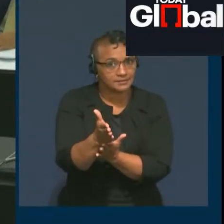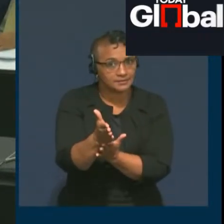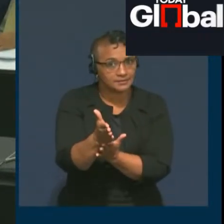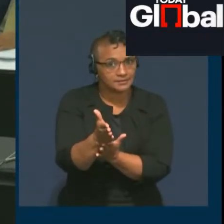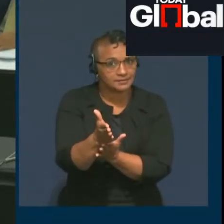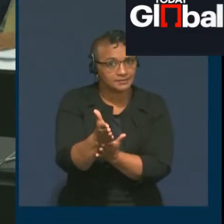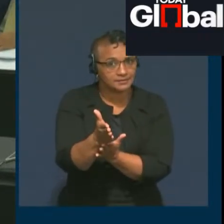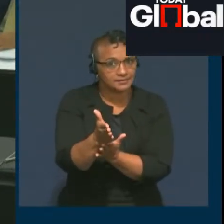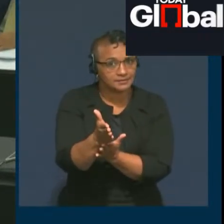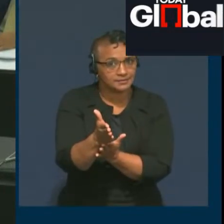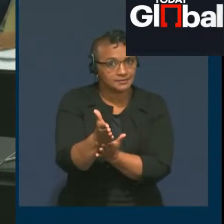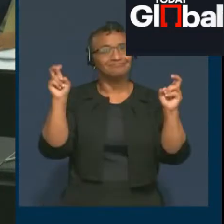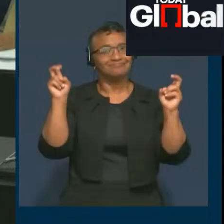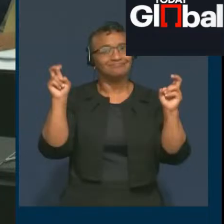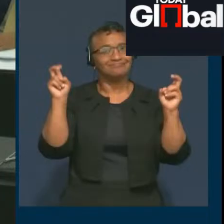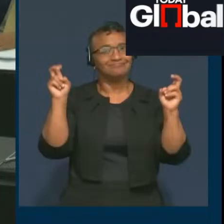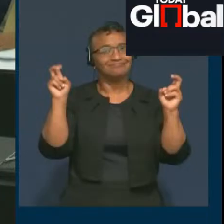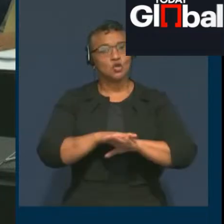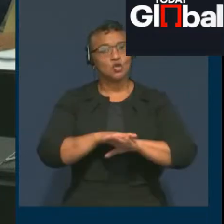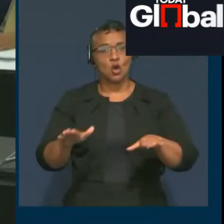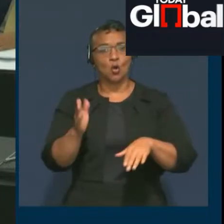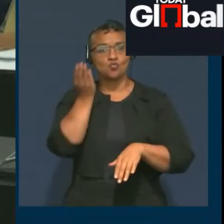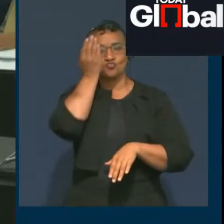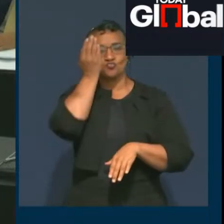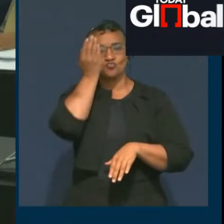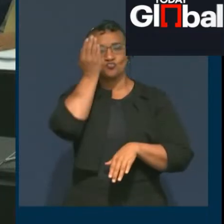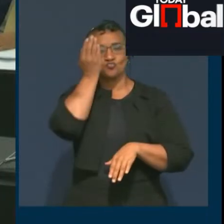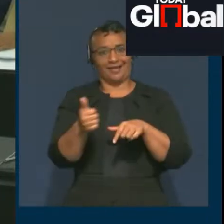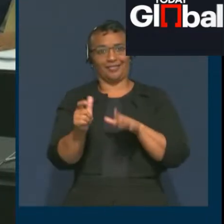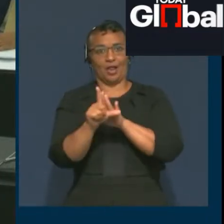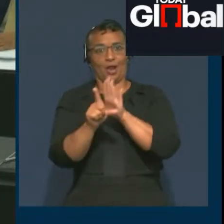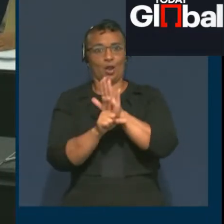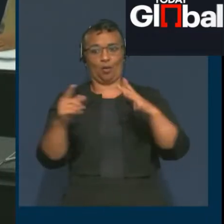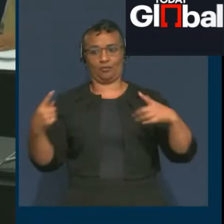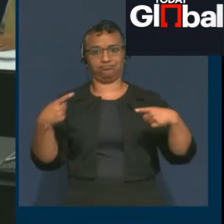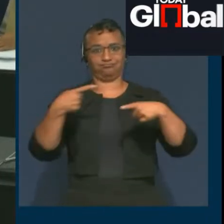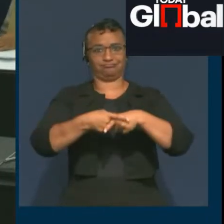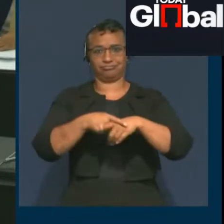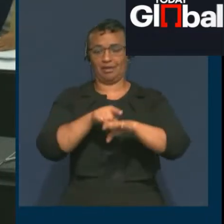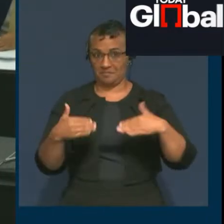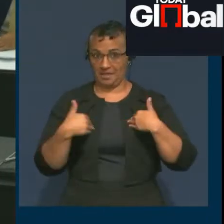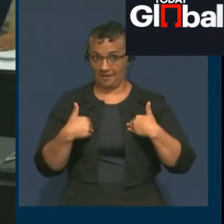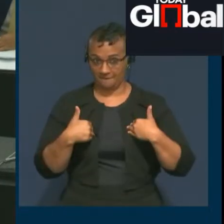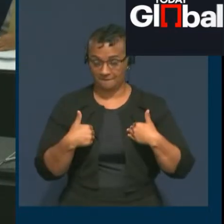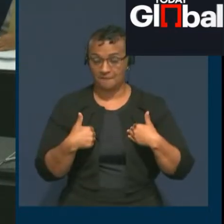and we use the expression without prejudice to other laws. Here,